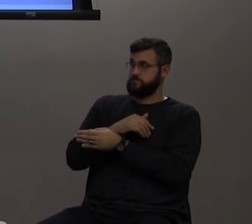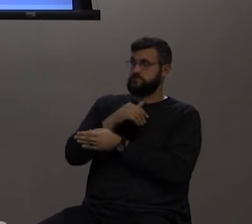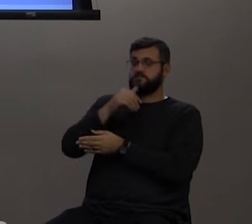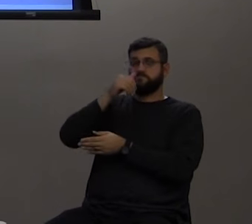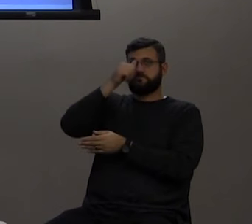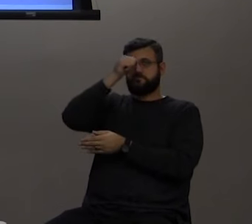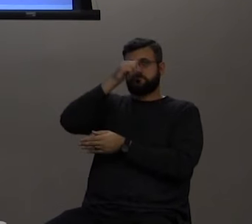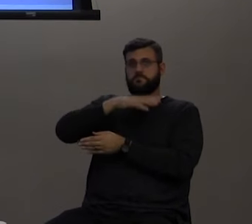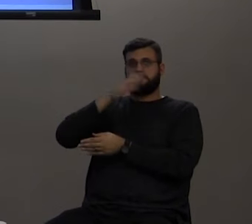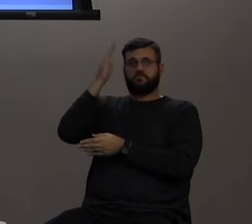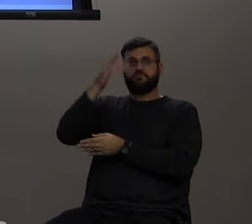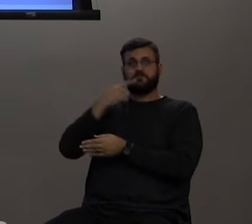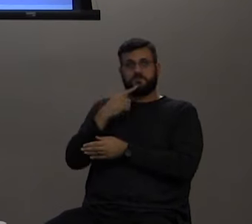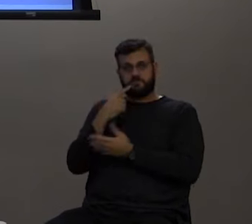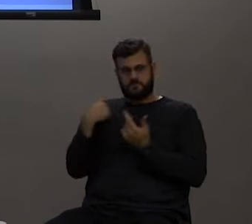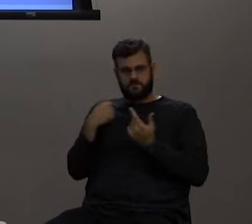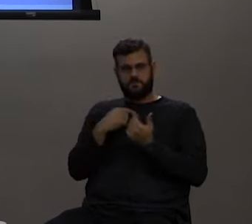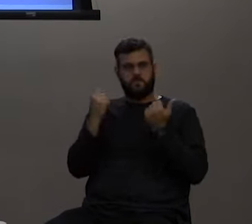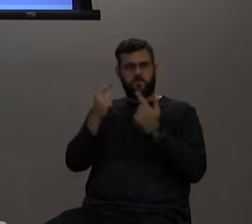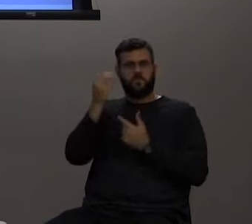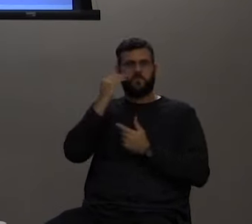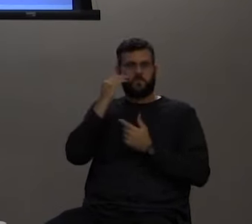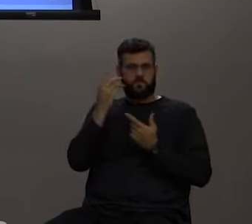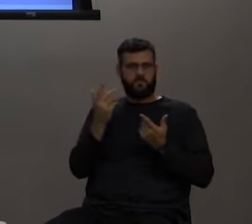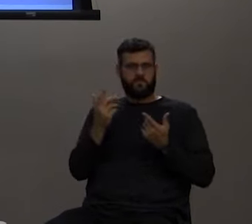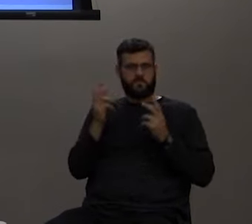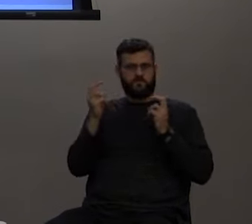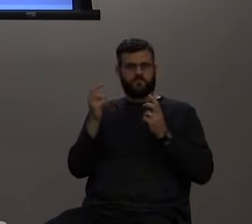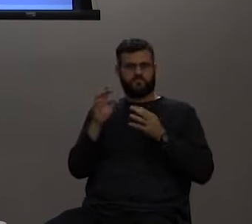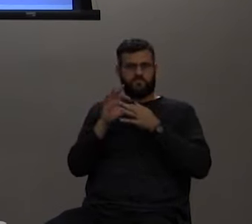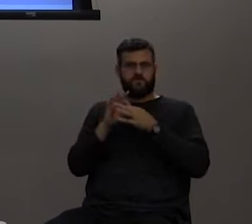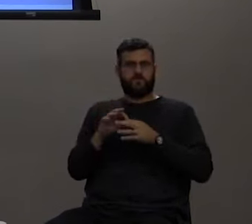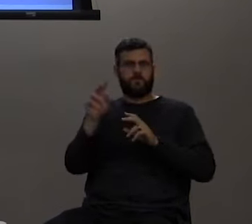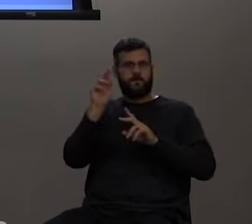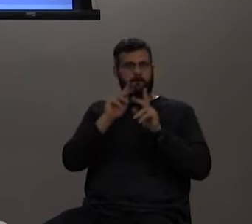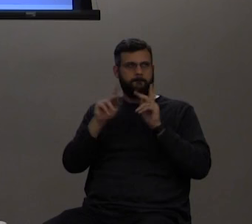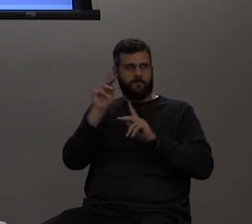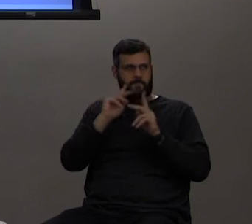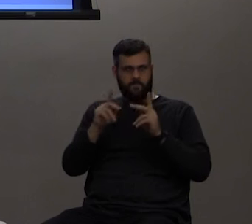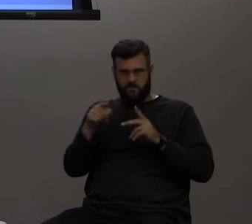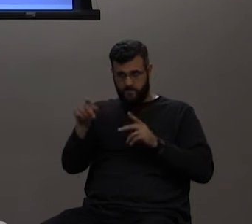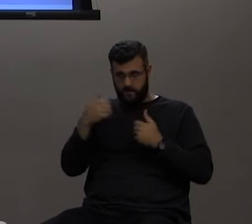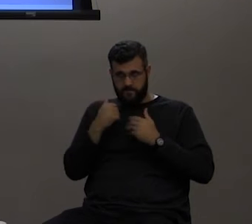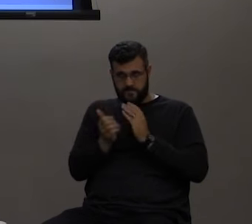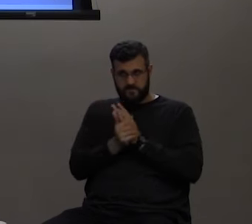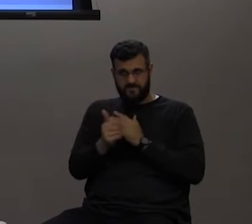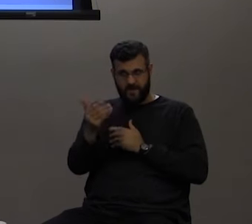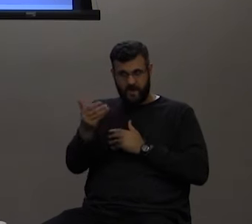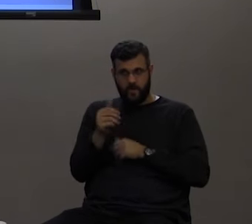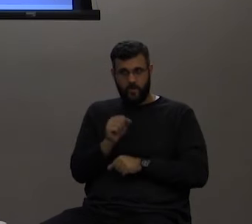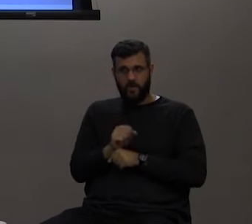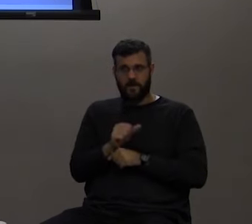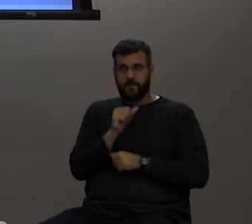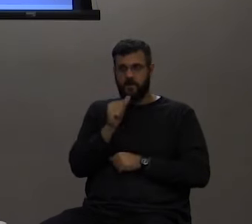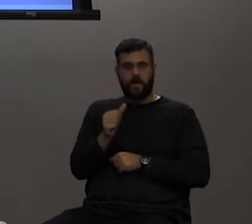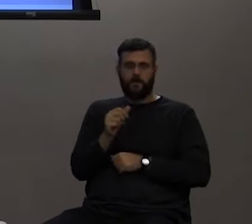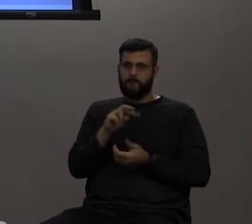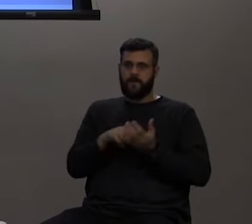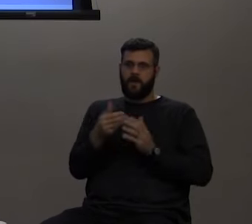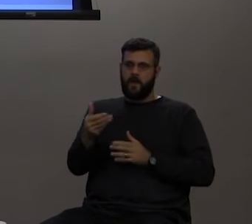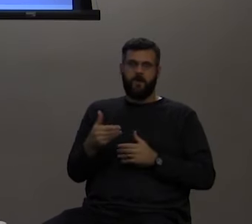all are aware of all the issues surrounding the challenge that we have with people being employable, not just being